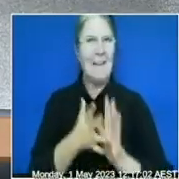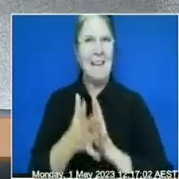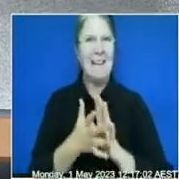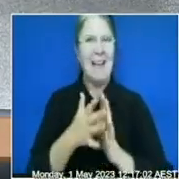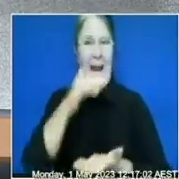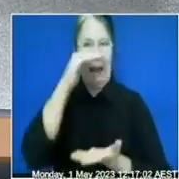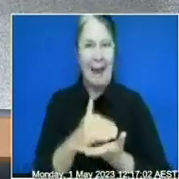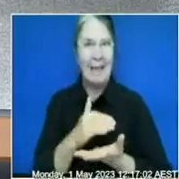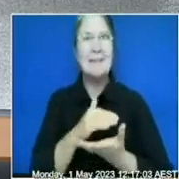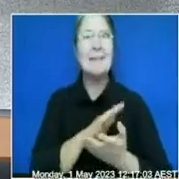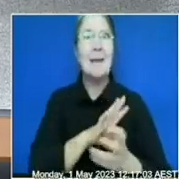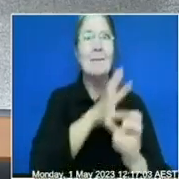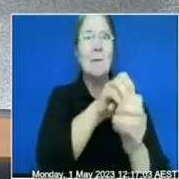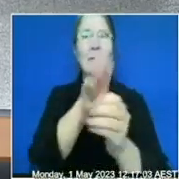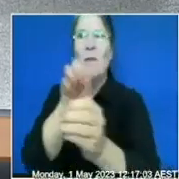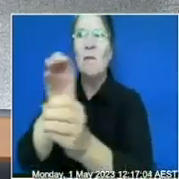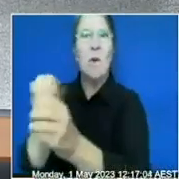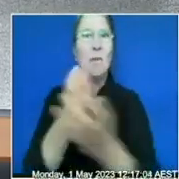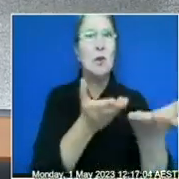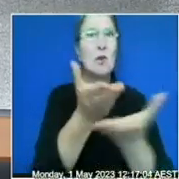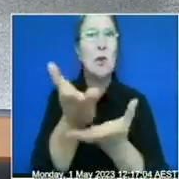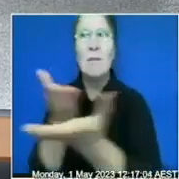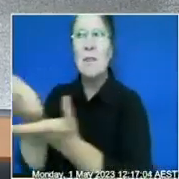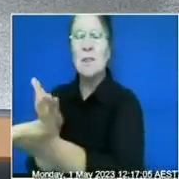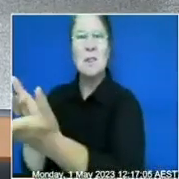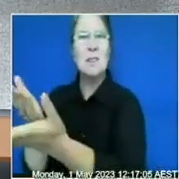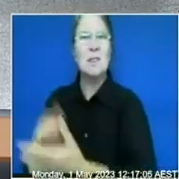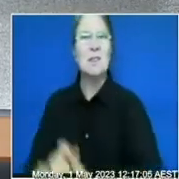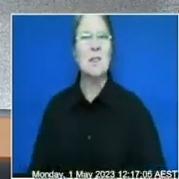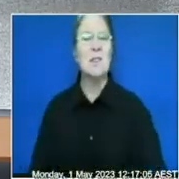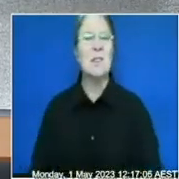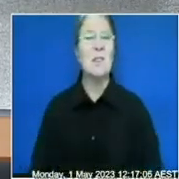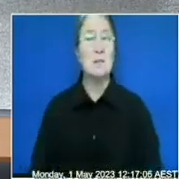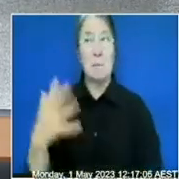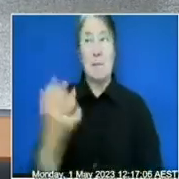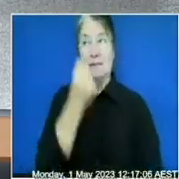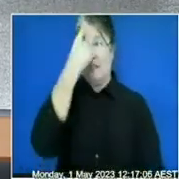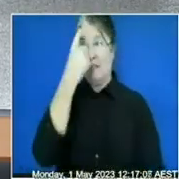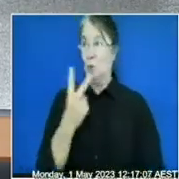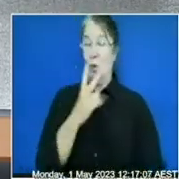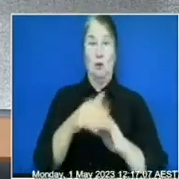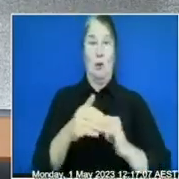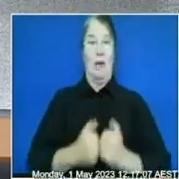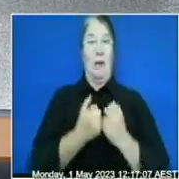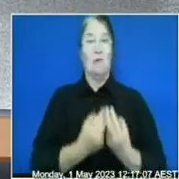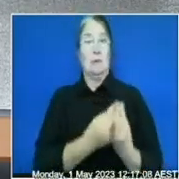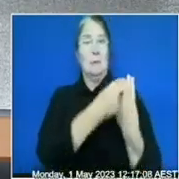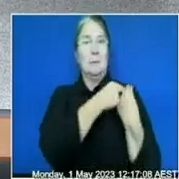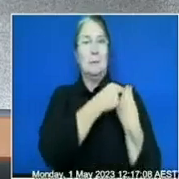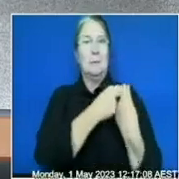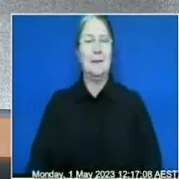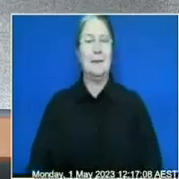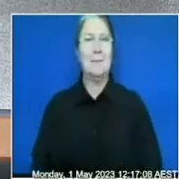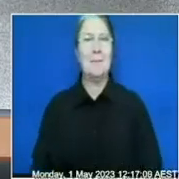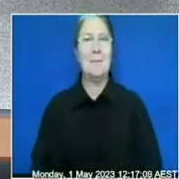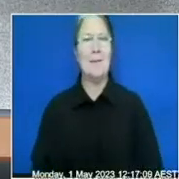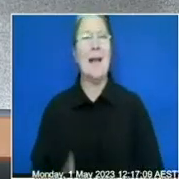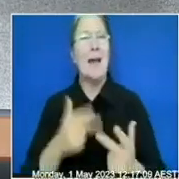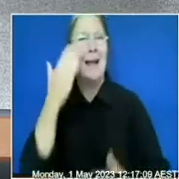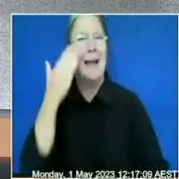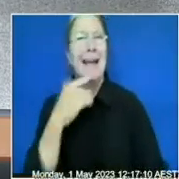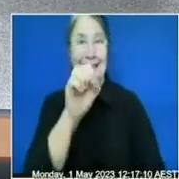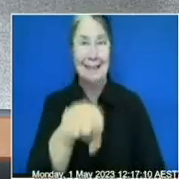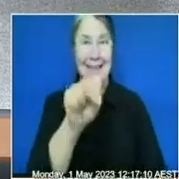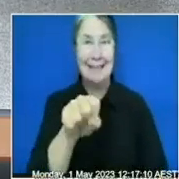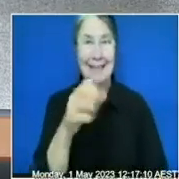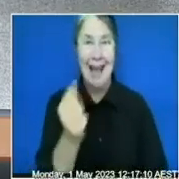the majority, you've got high rates of kids going into care and juvenile justice that need mental health. And by this,